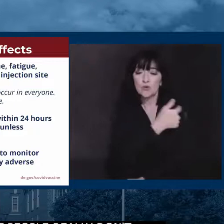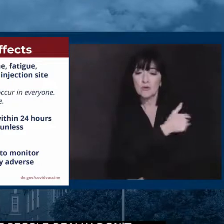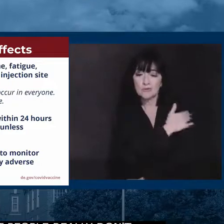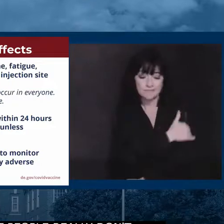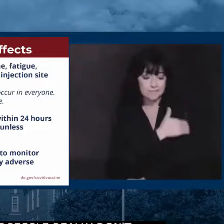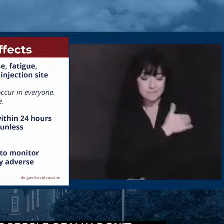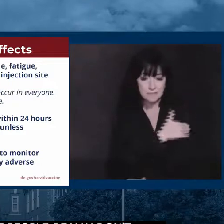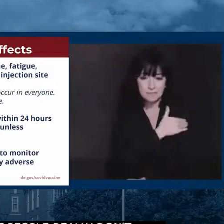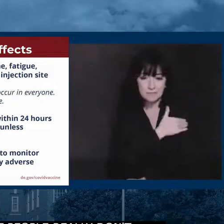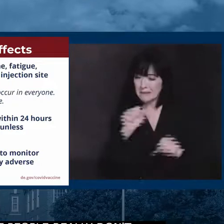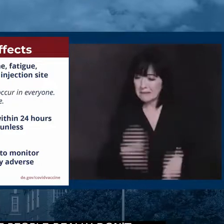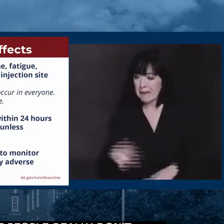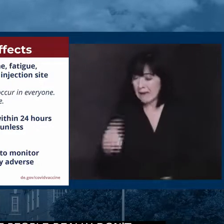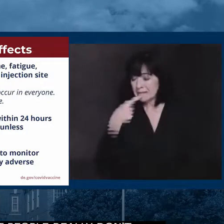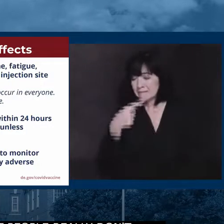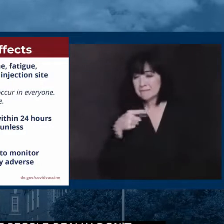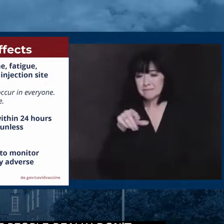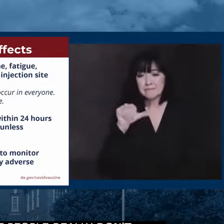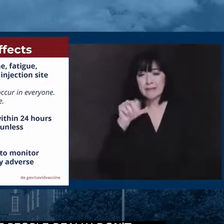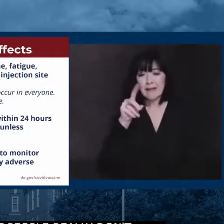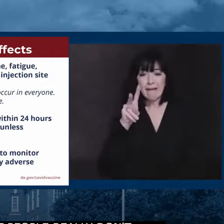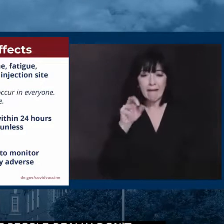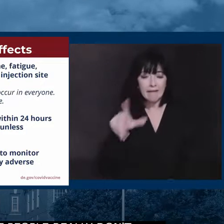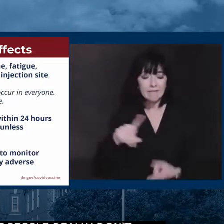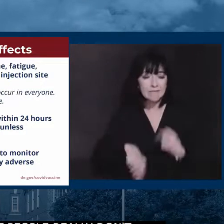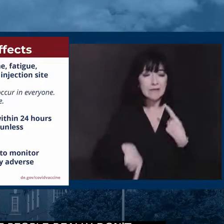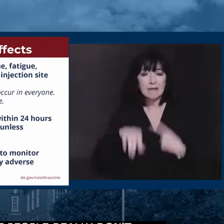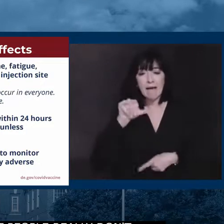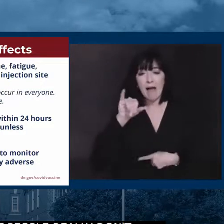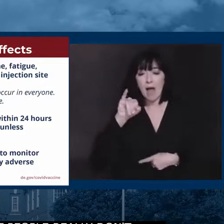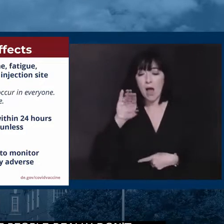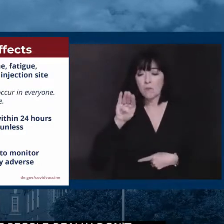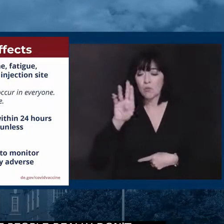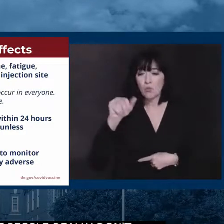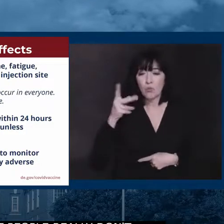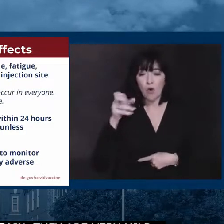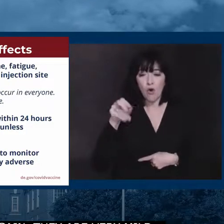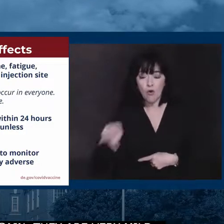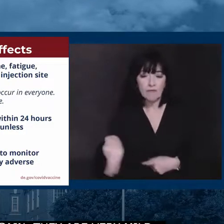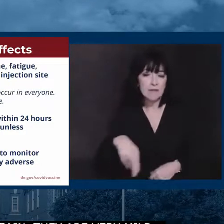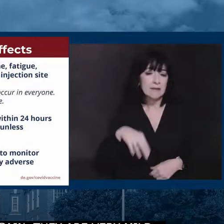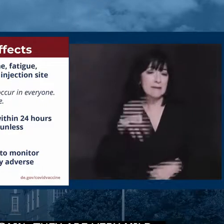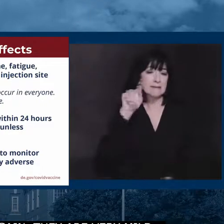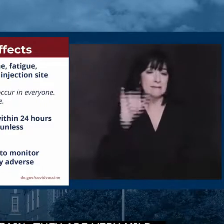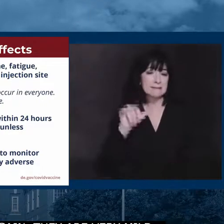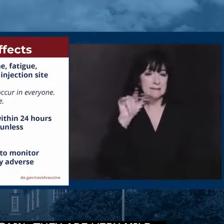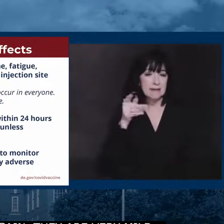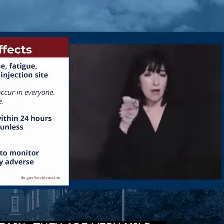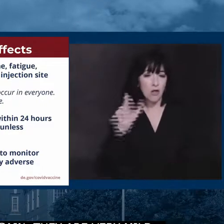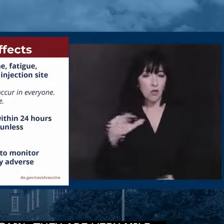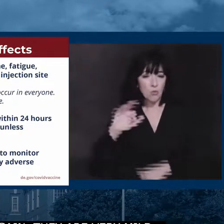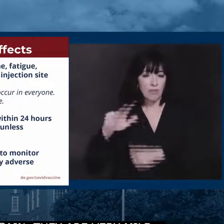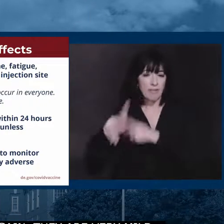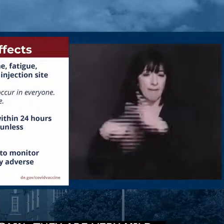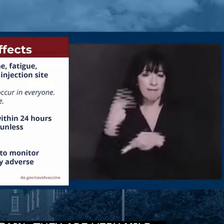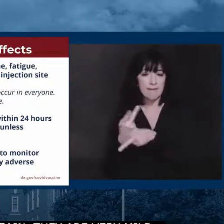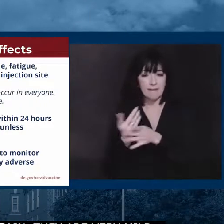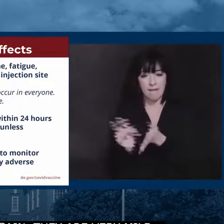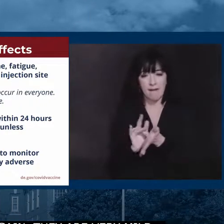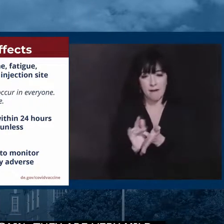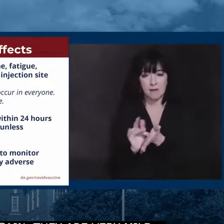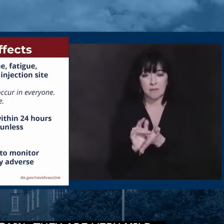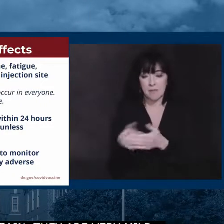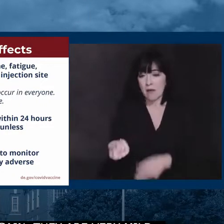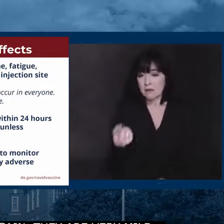with ibuprofen or acetaminophen. They typically go away within 24 hours. So for